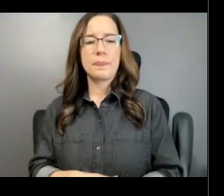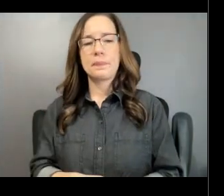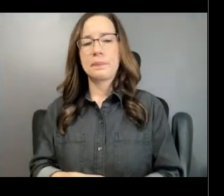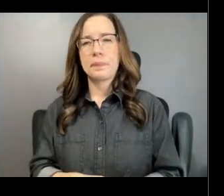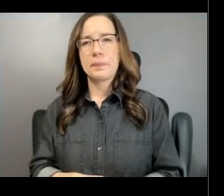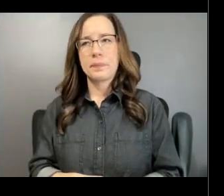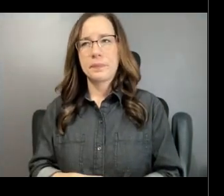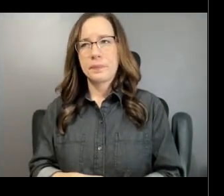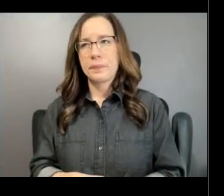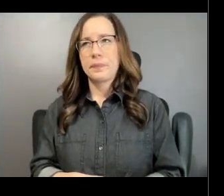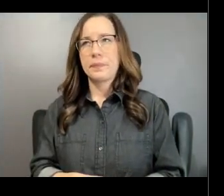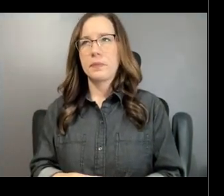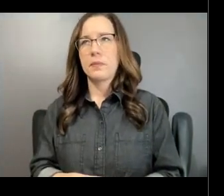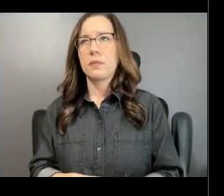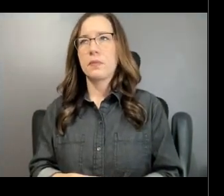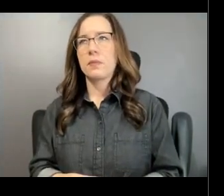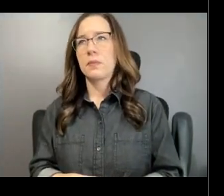website.